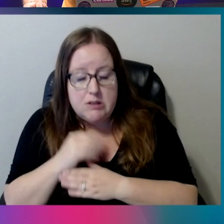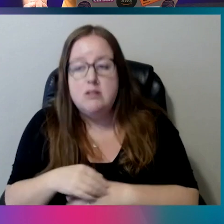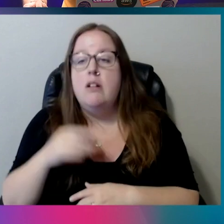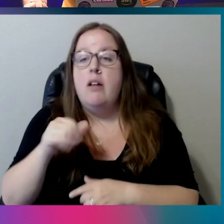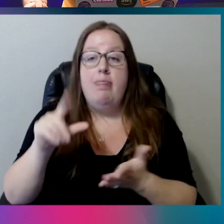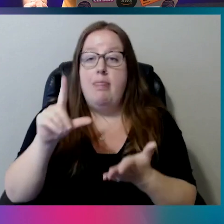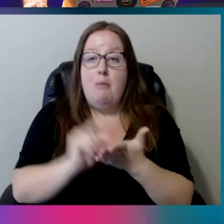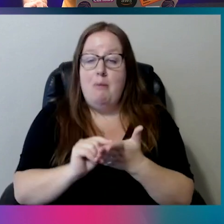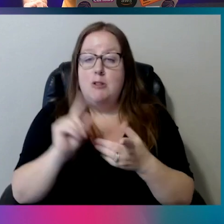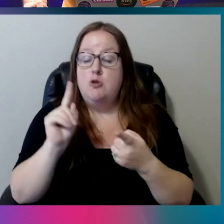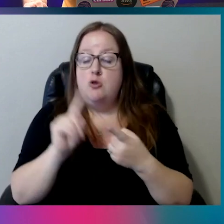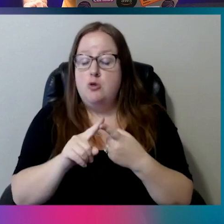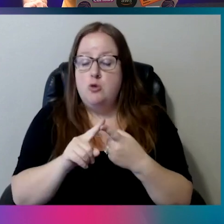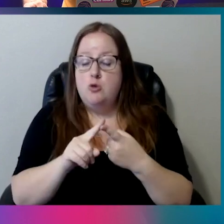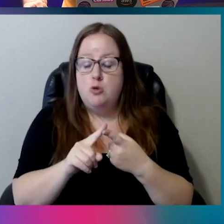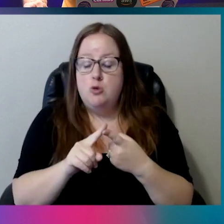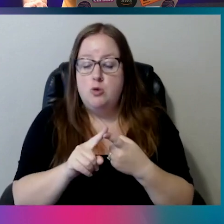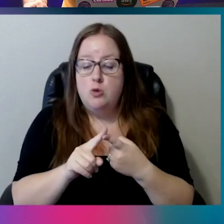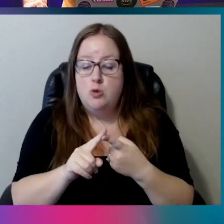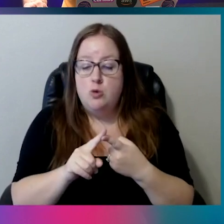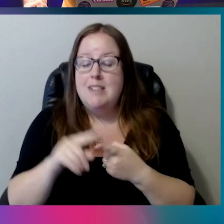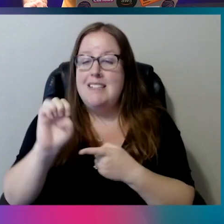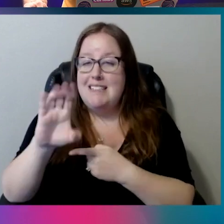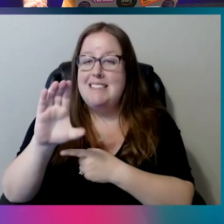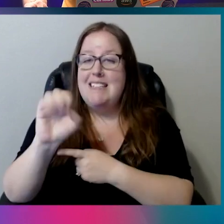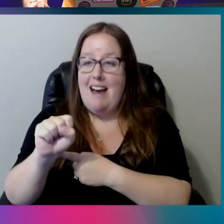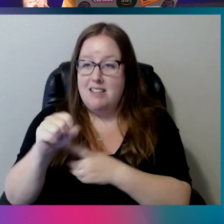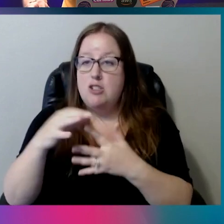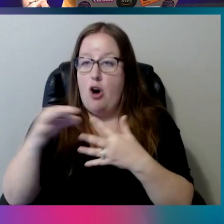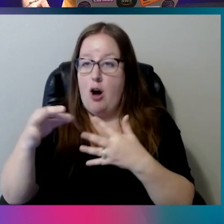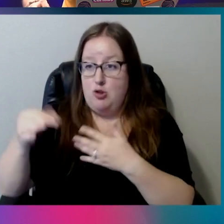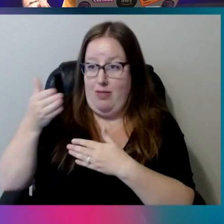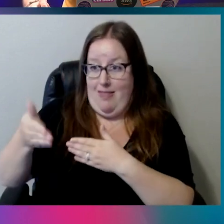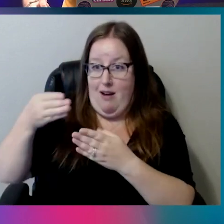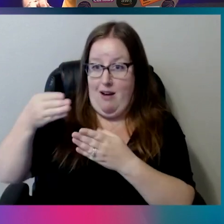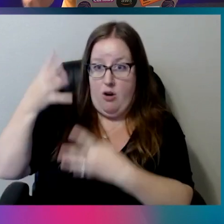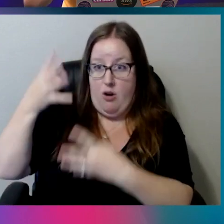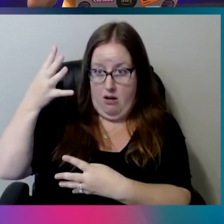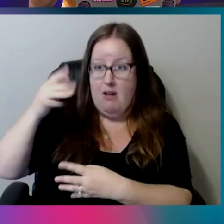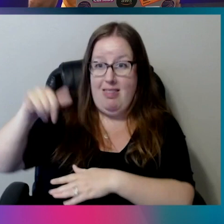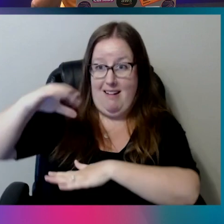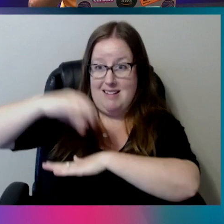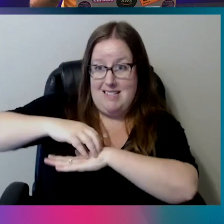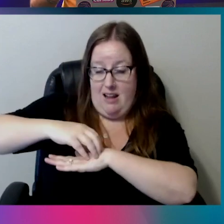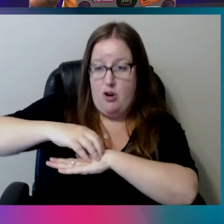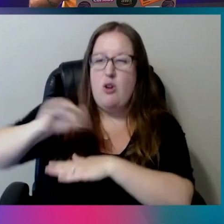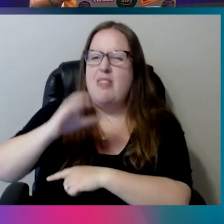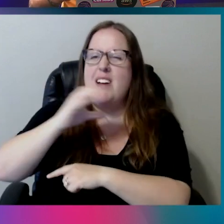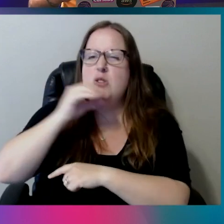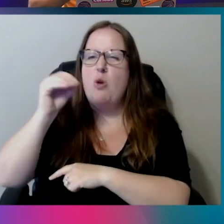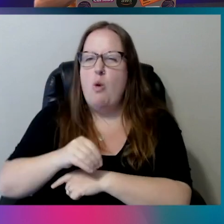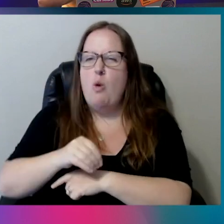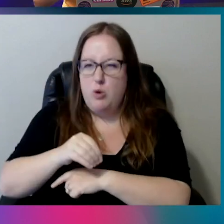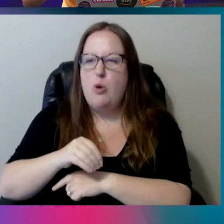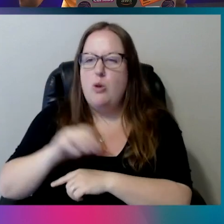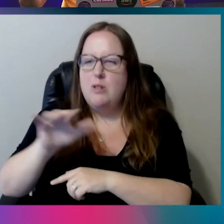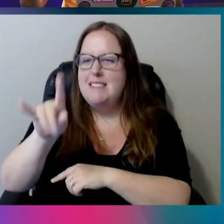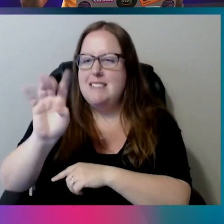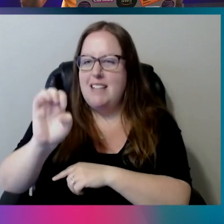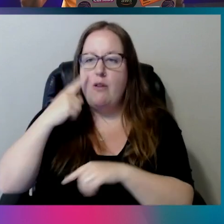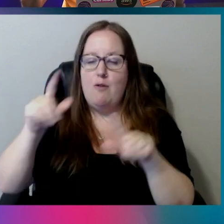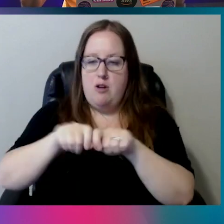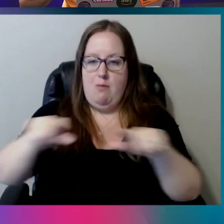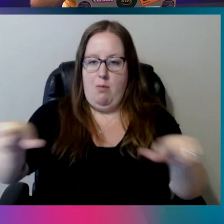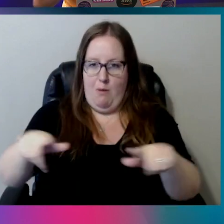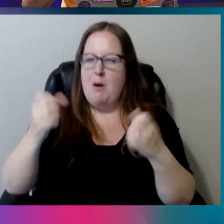to ECS option that's in here, publish container. This one is the older style of deployment, so it's a multi-page